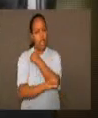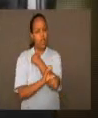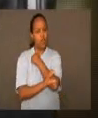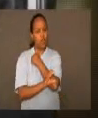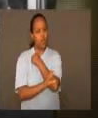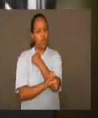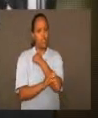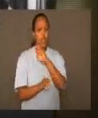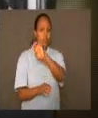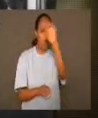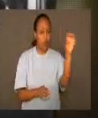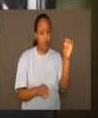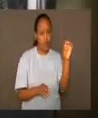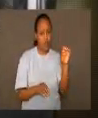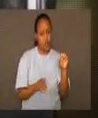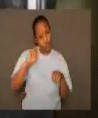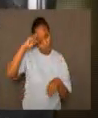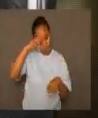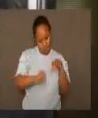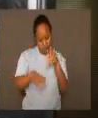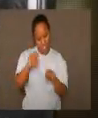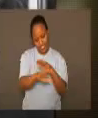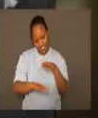under European colonial rule.